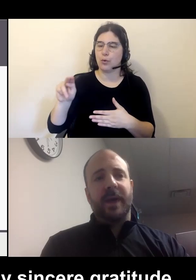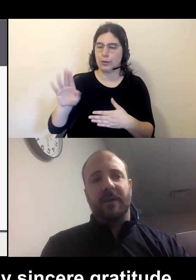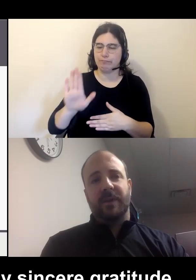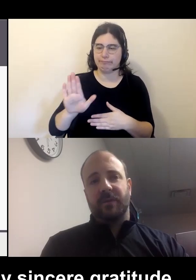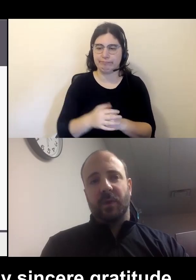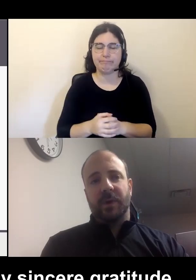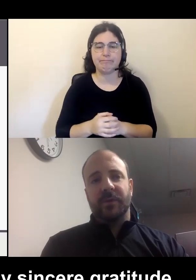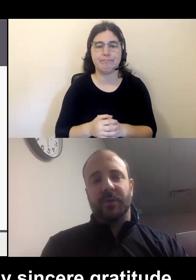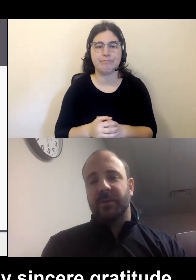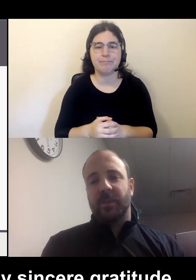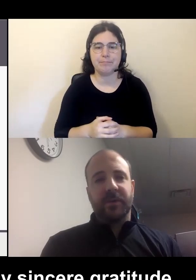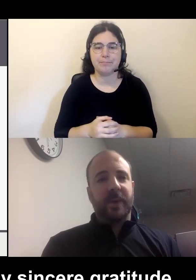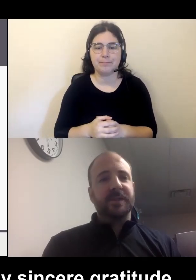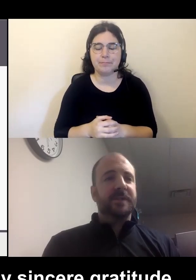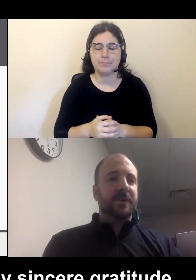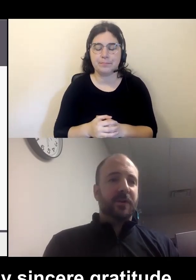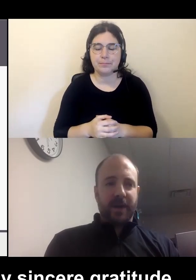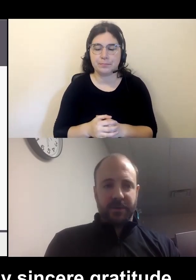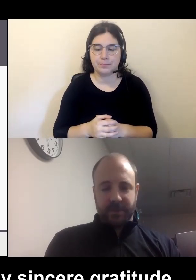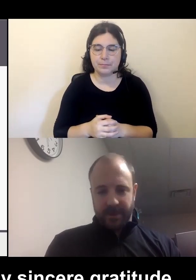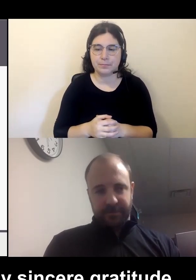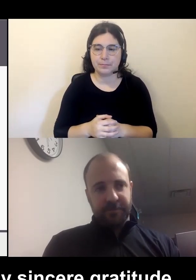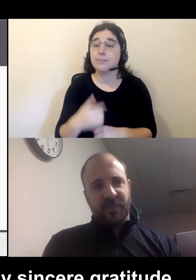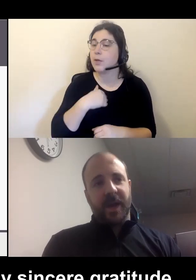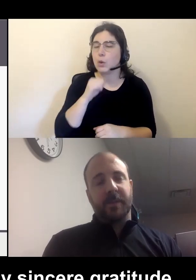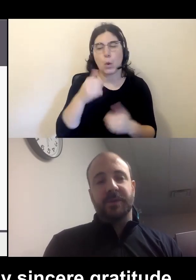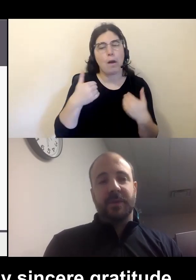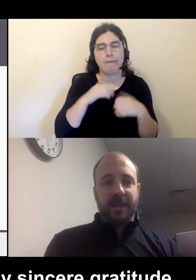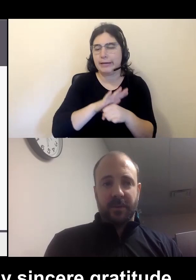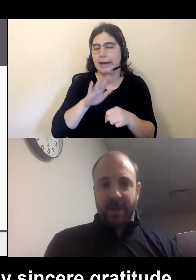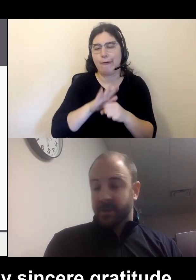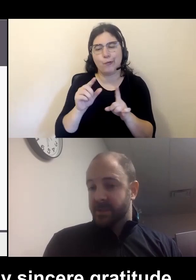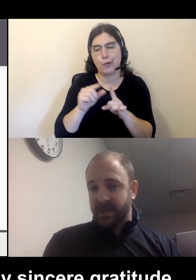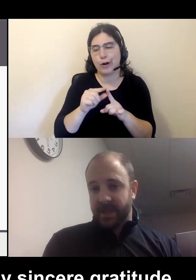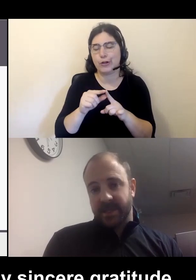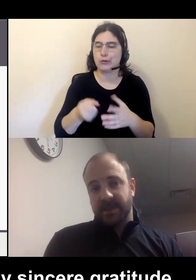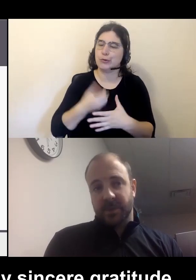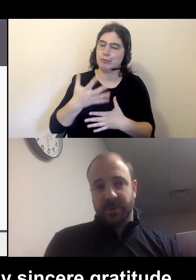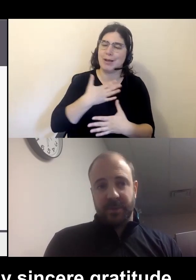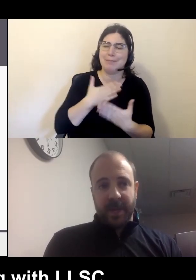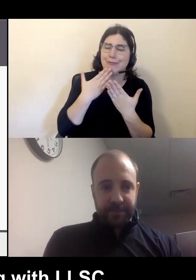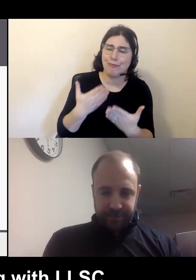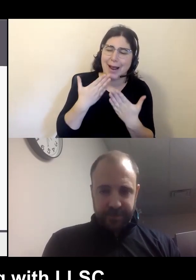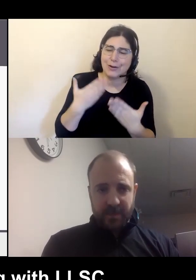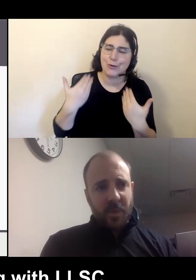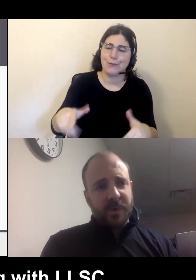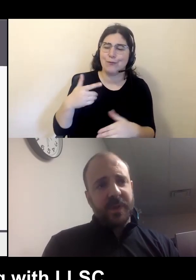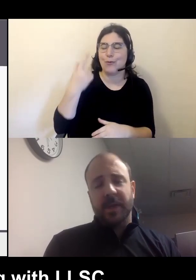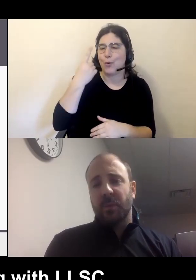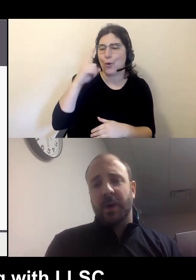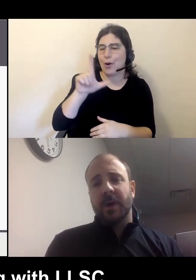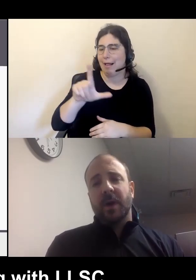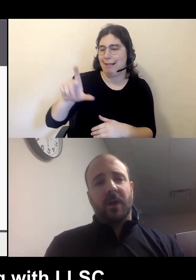I don't have enough words to express my sincere gratitude for the opportunity given by Literacy Link South Central to me